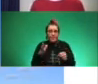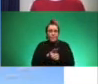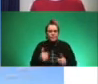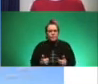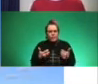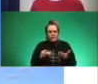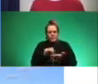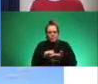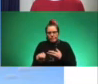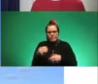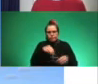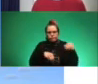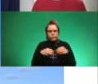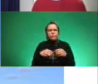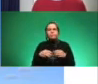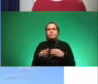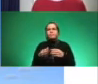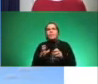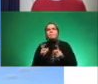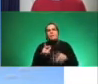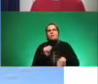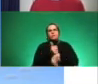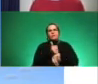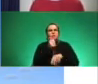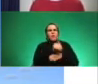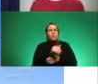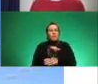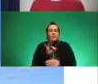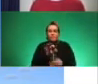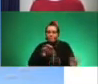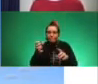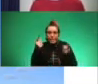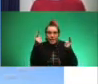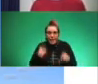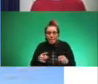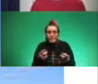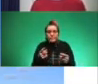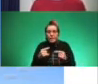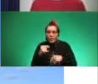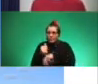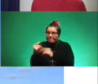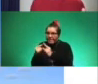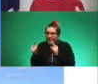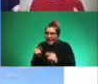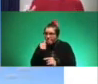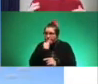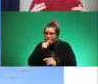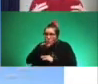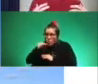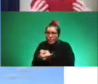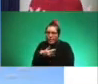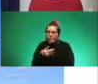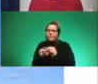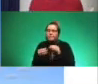equipment. Even though we come back to station each night, if something happened and we had to kind of camp out overnight, we'd